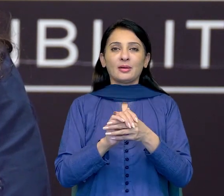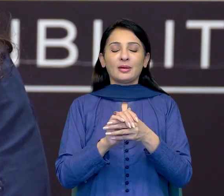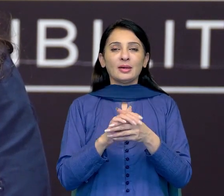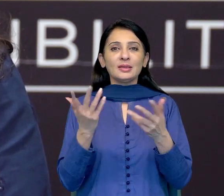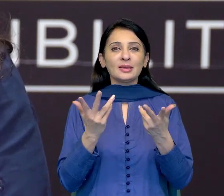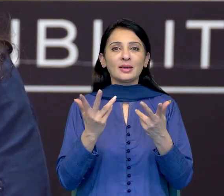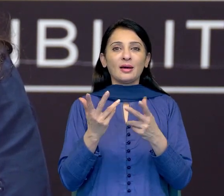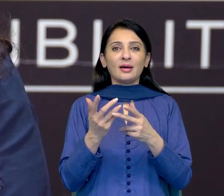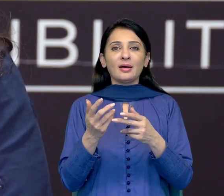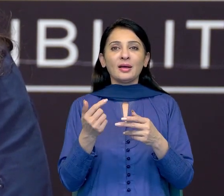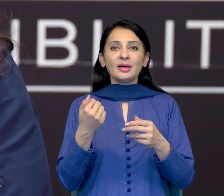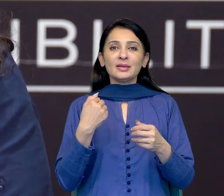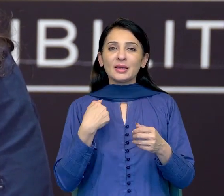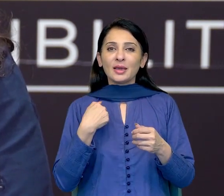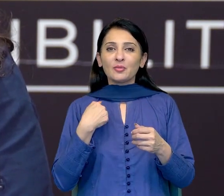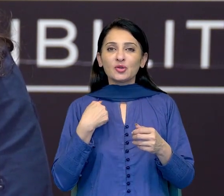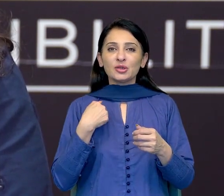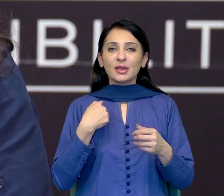satisfied